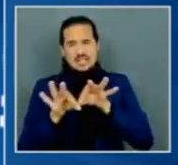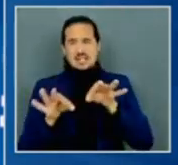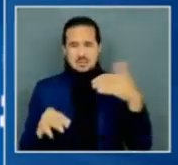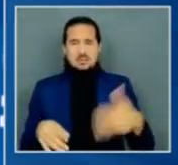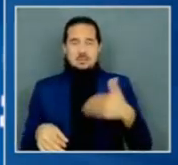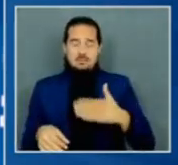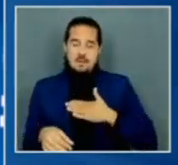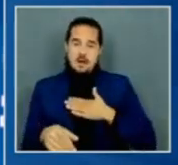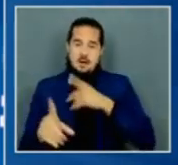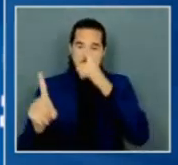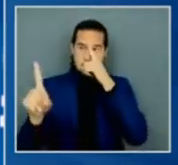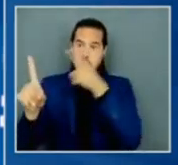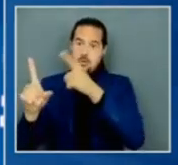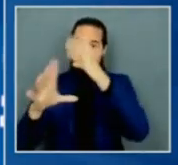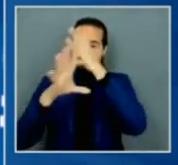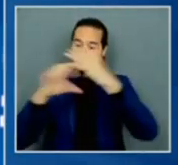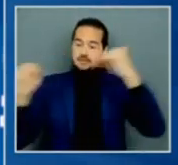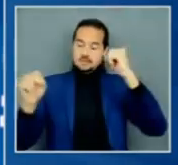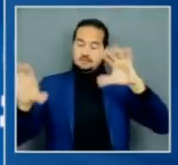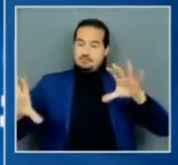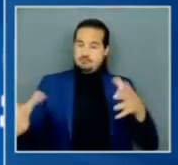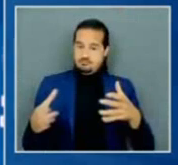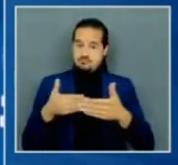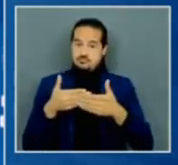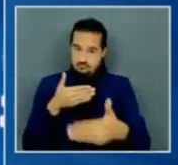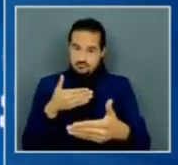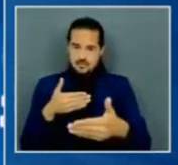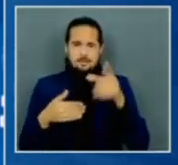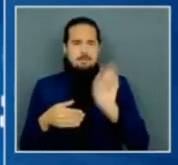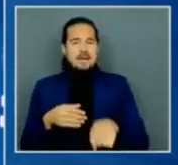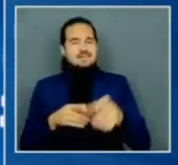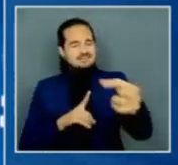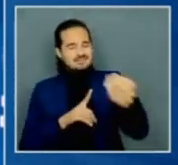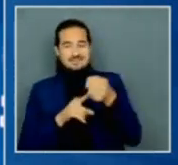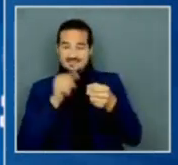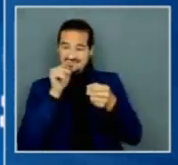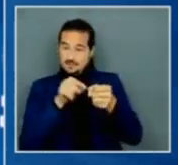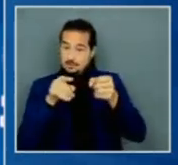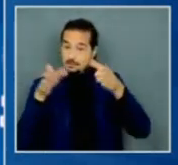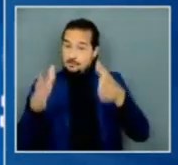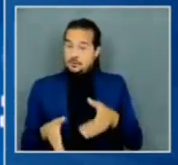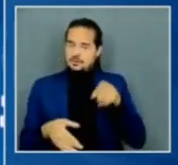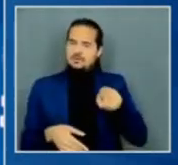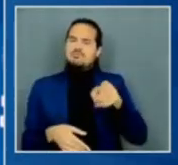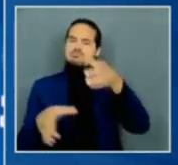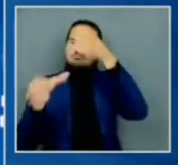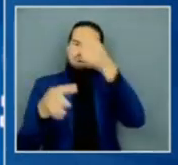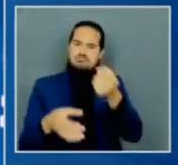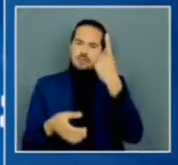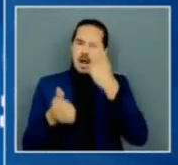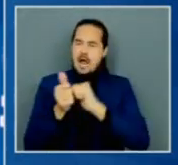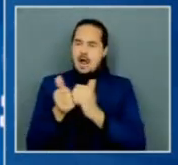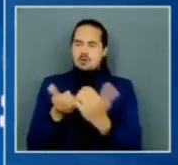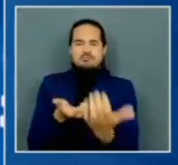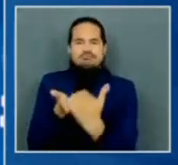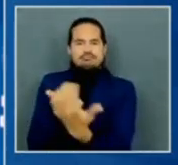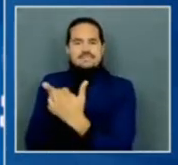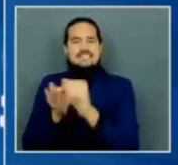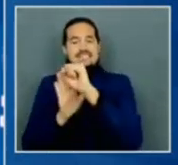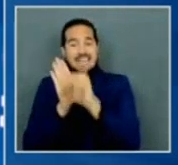in this administration. We need someone who knows how to work with state, local, and federal agencies.